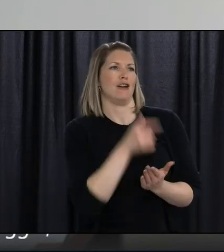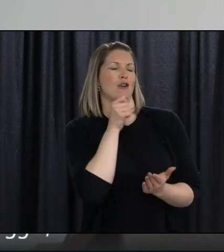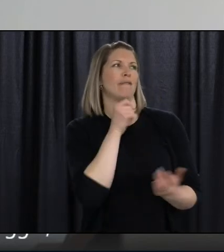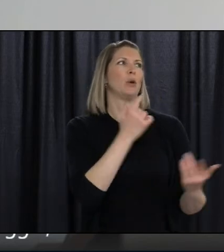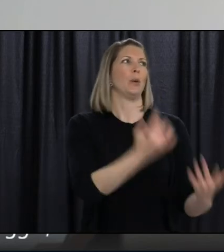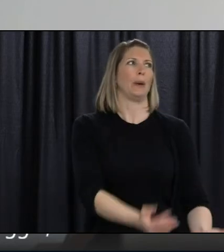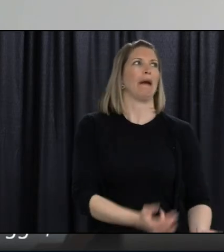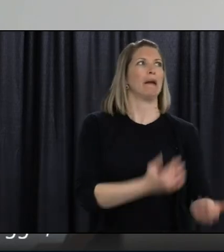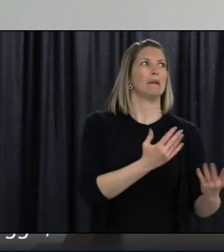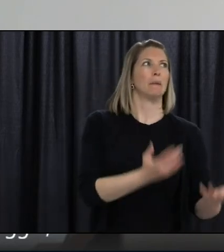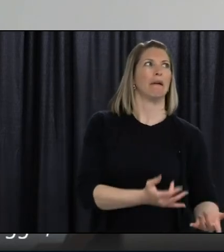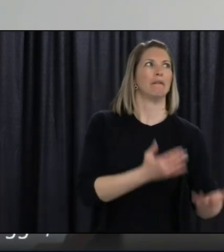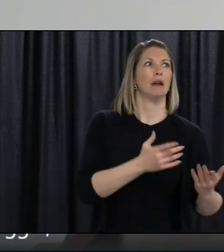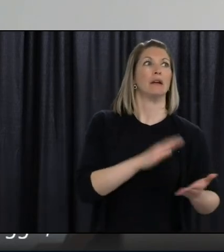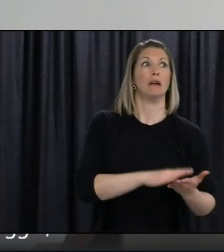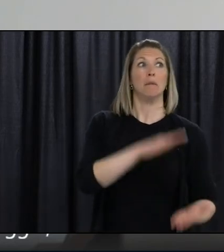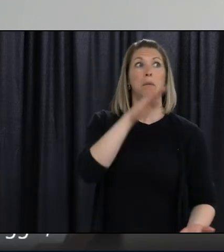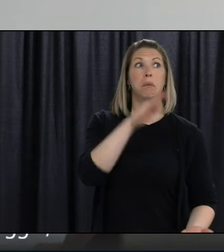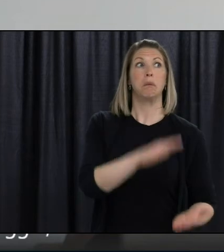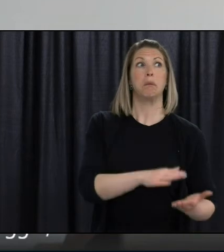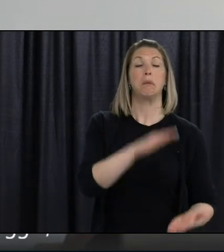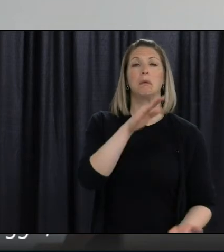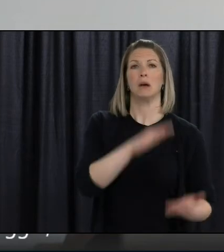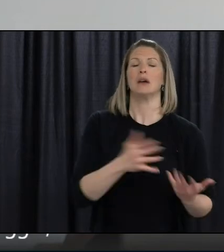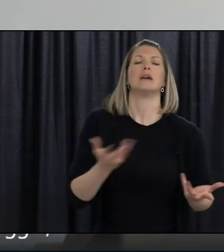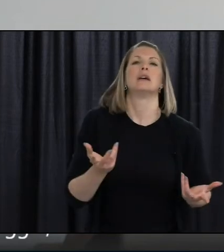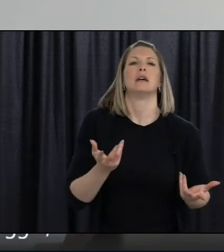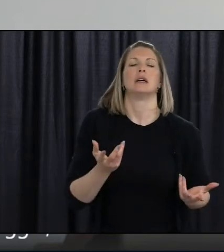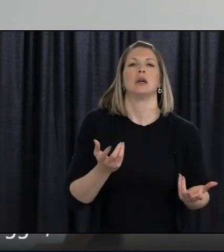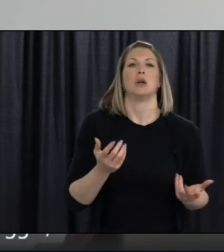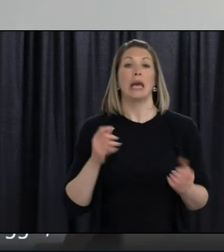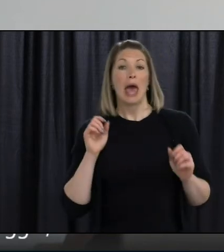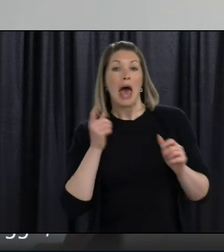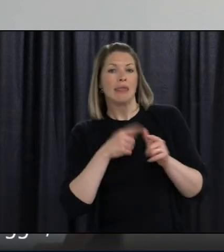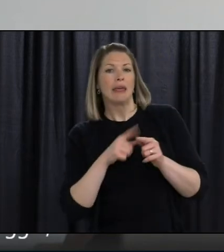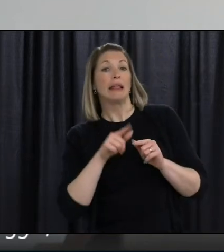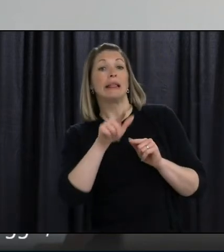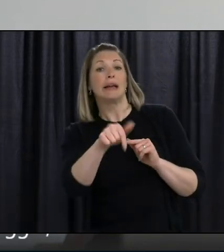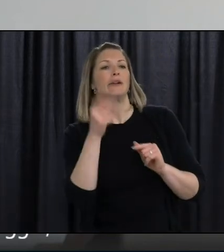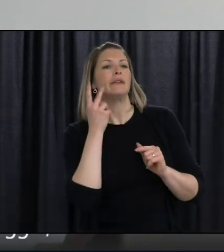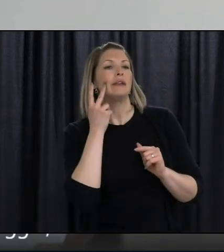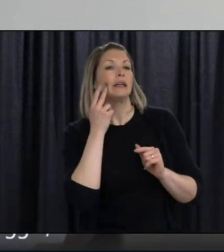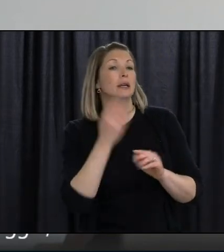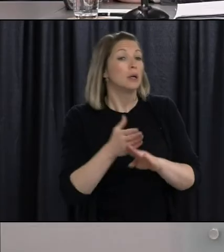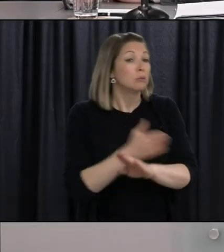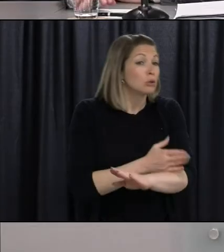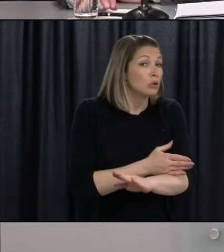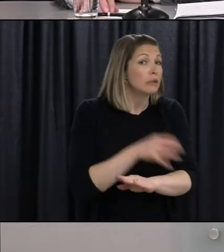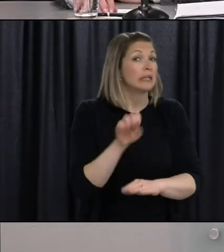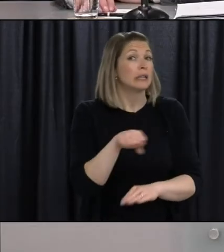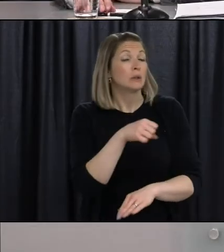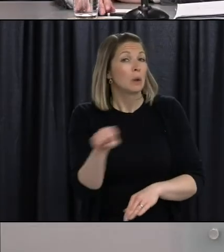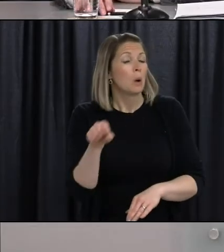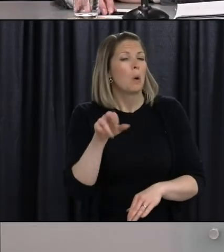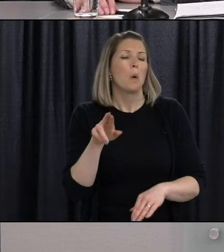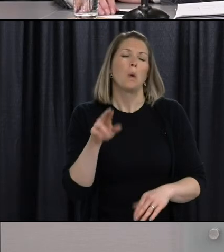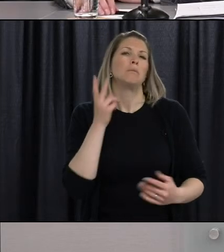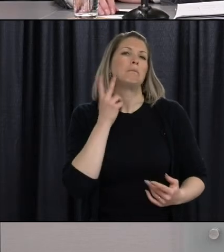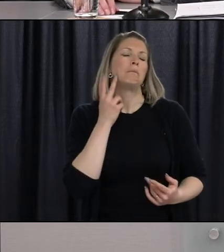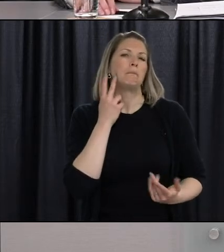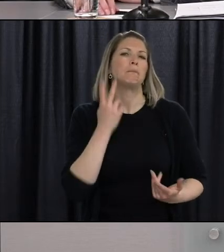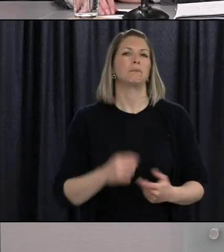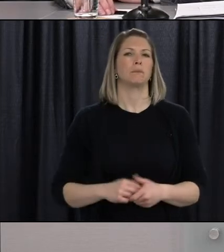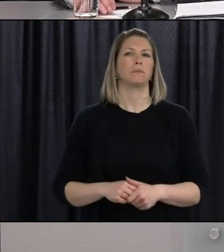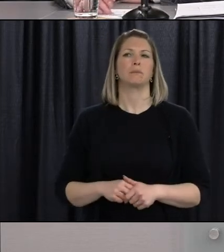to whether or not we should do more or could do more. Thank you. Our next questions are from Tyler Dunn